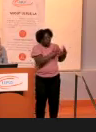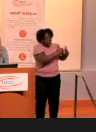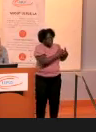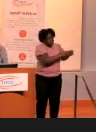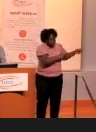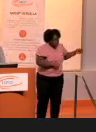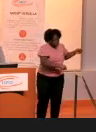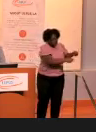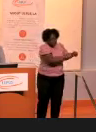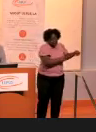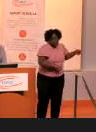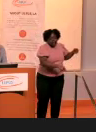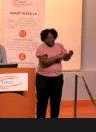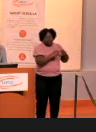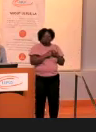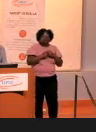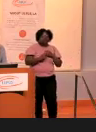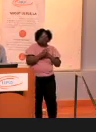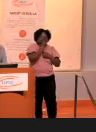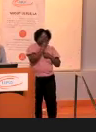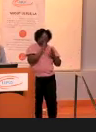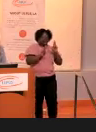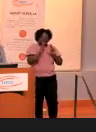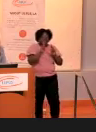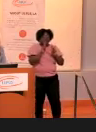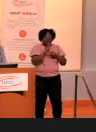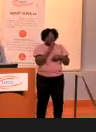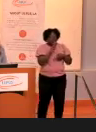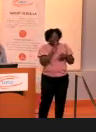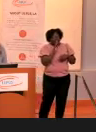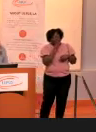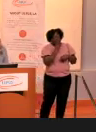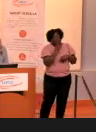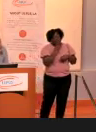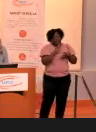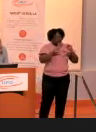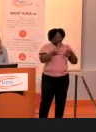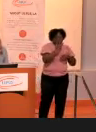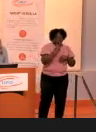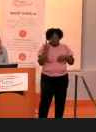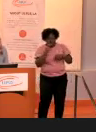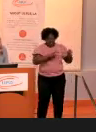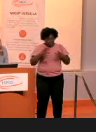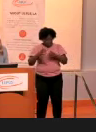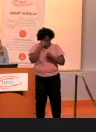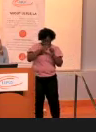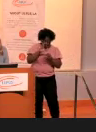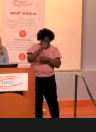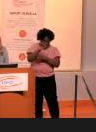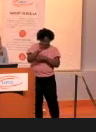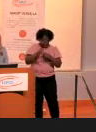For people with class 3 and class 4 kidney involvement, in addition to the prednisone and the